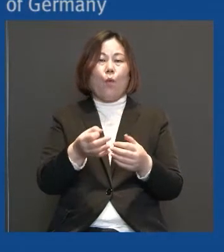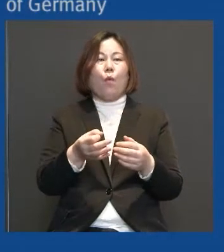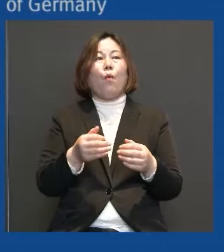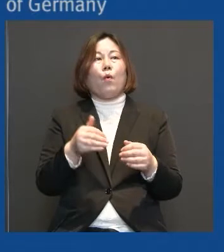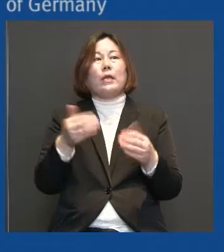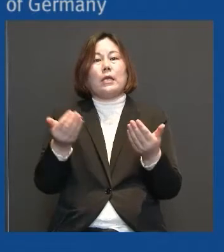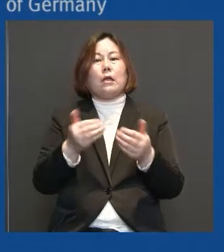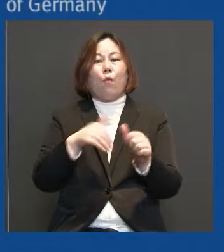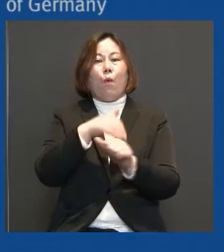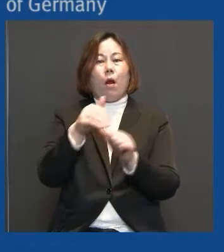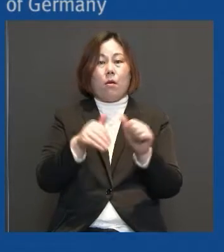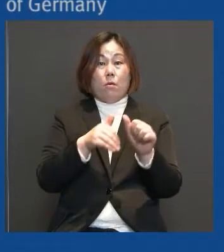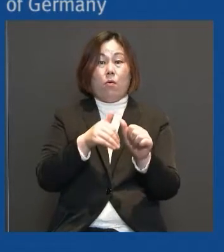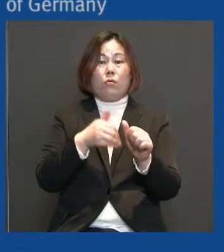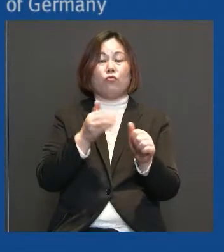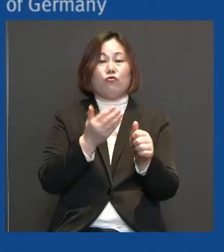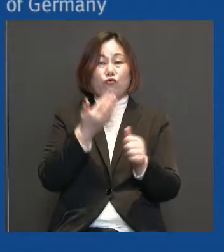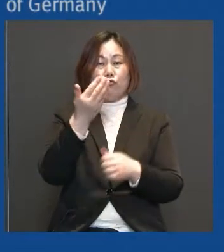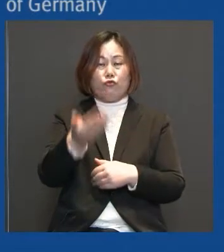Affairs.